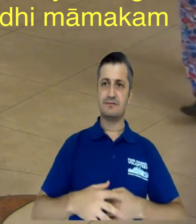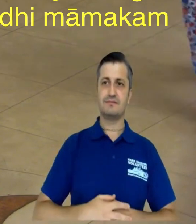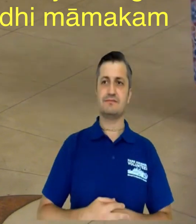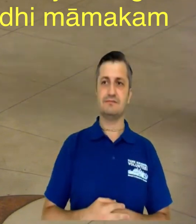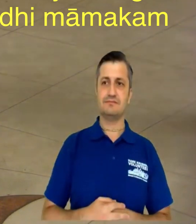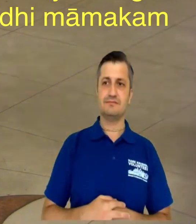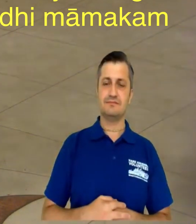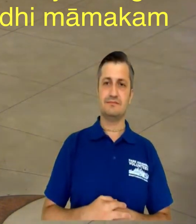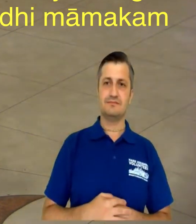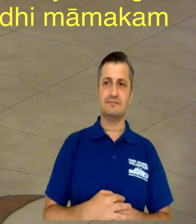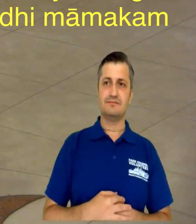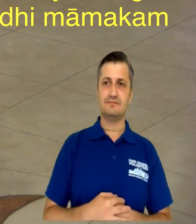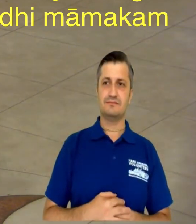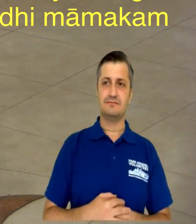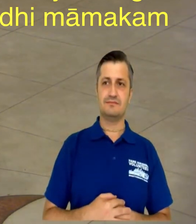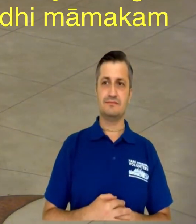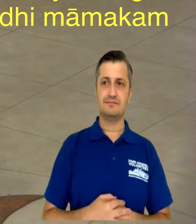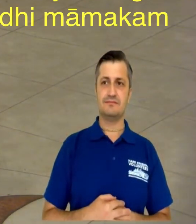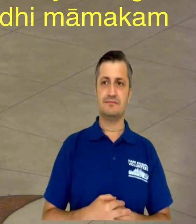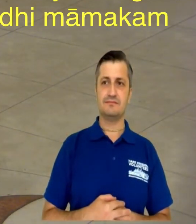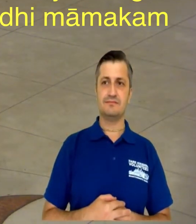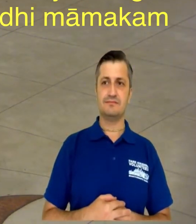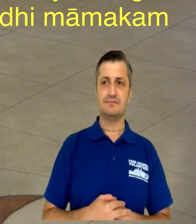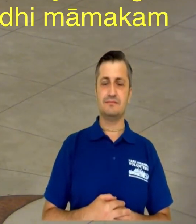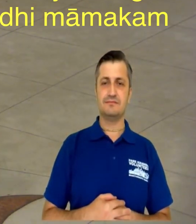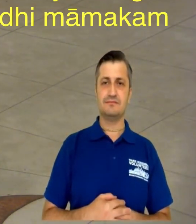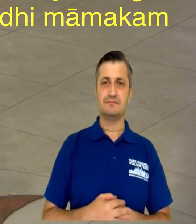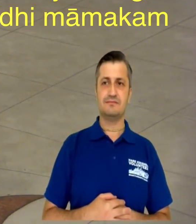Jagat Vasayate kilam